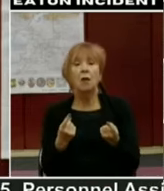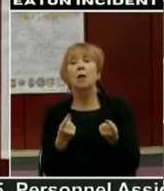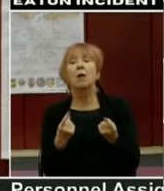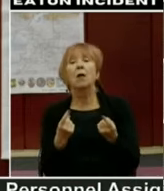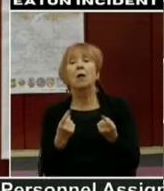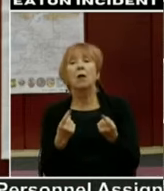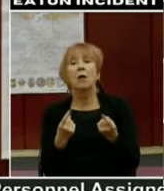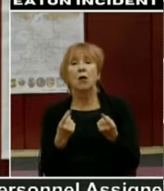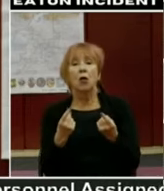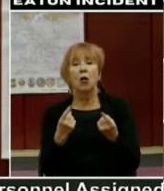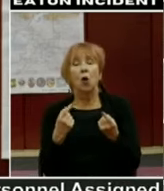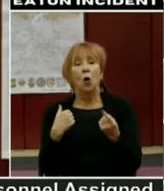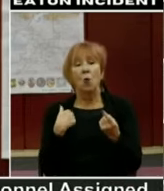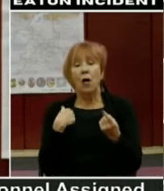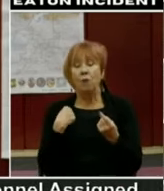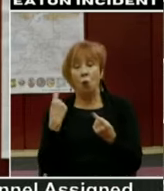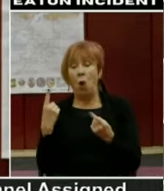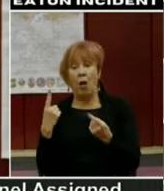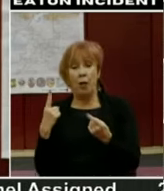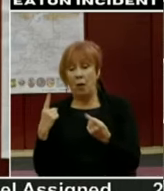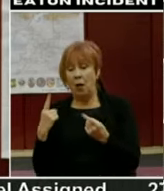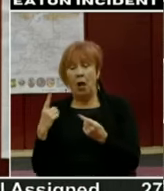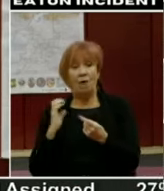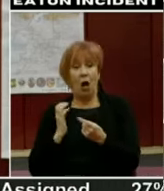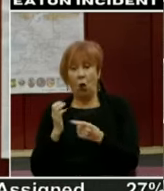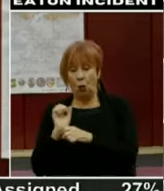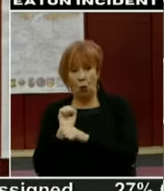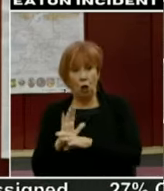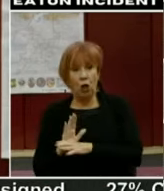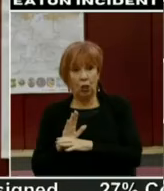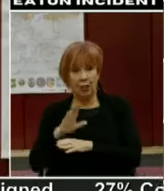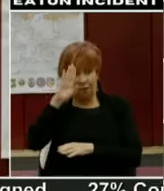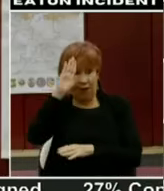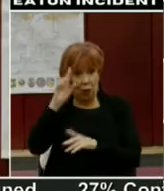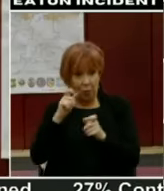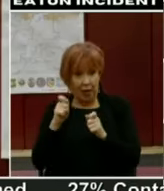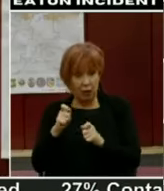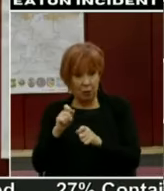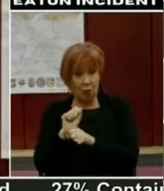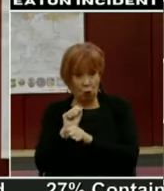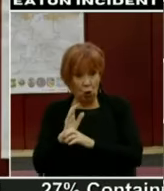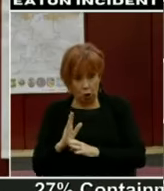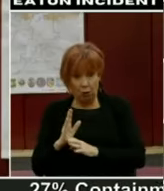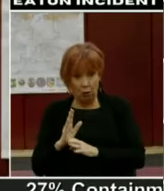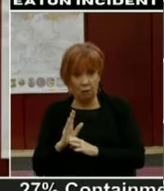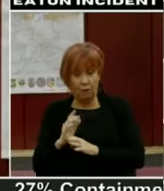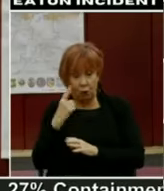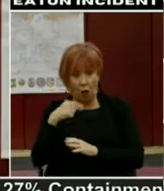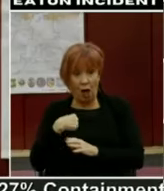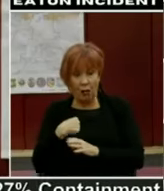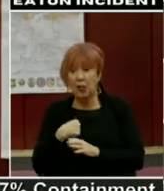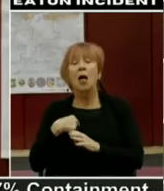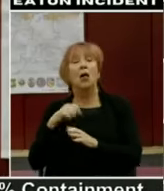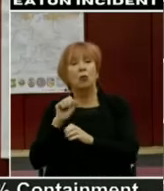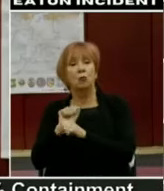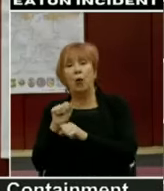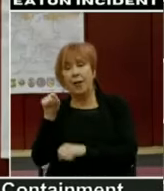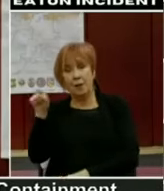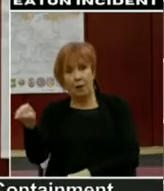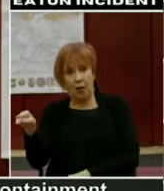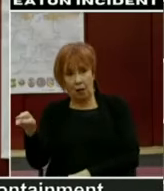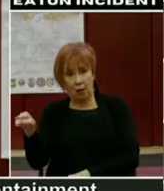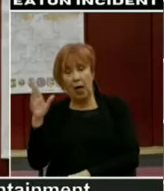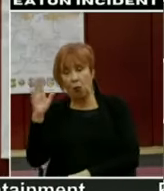fire management personnel deployed at the Eaton Fire Command Post every single day. We'll continue to work closely with other partners, certainly